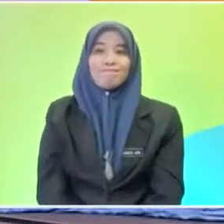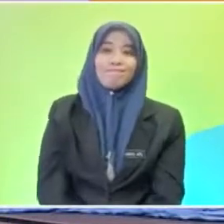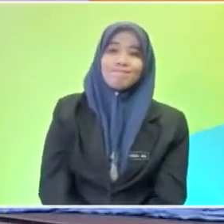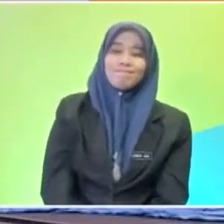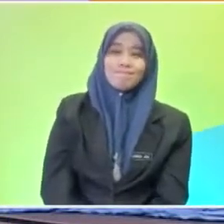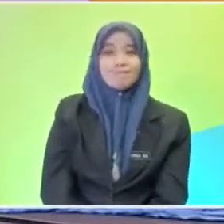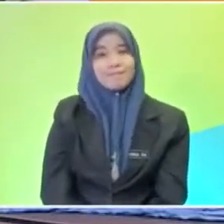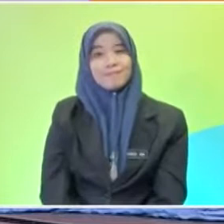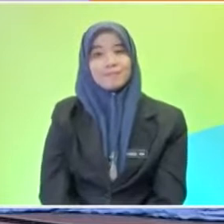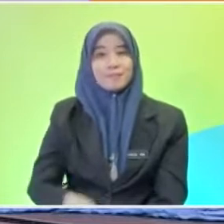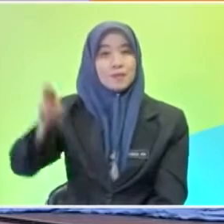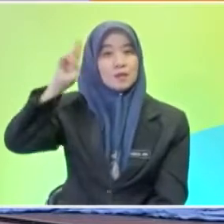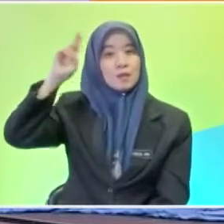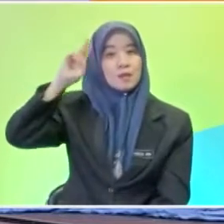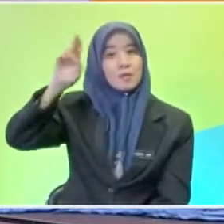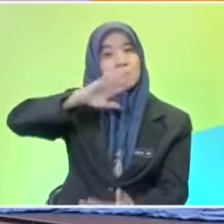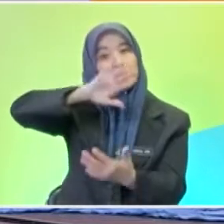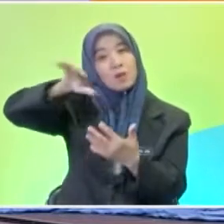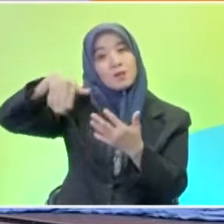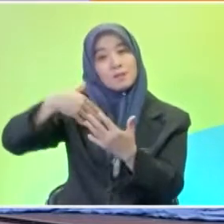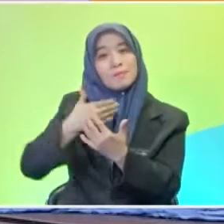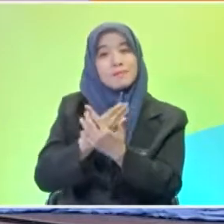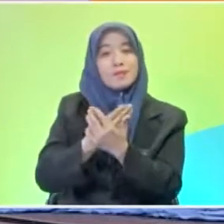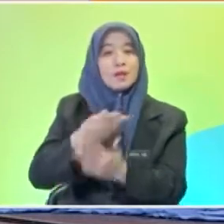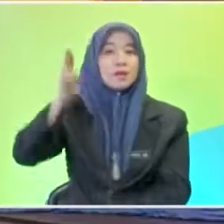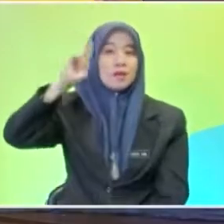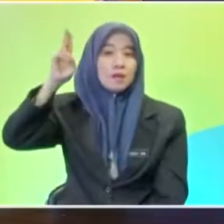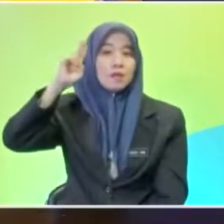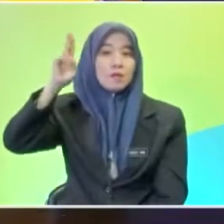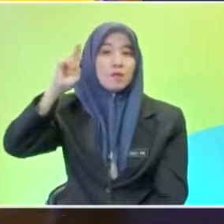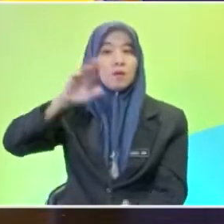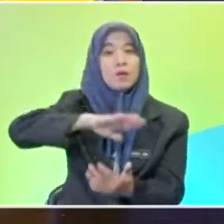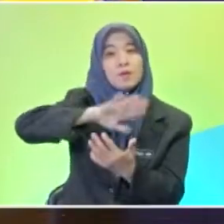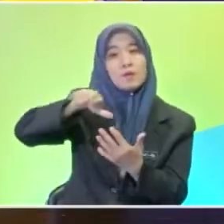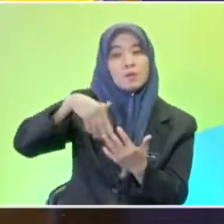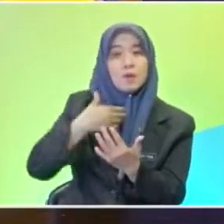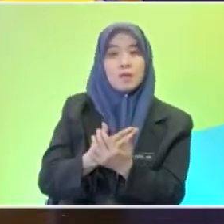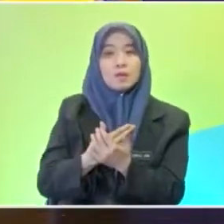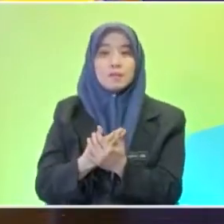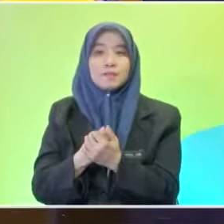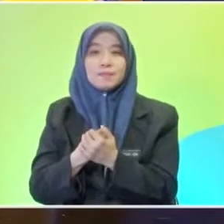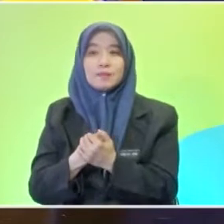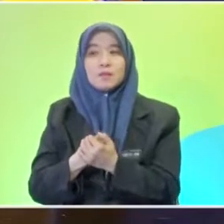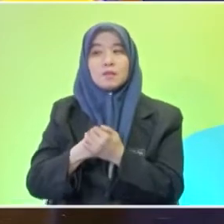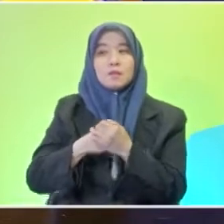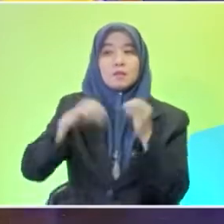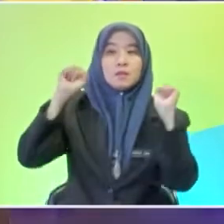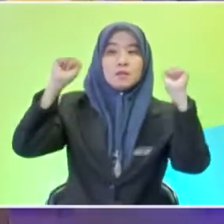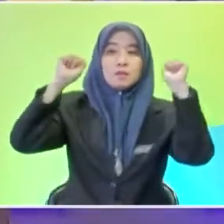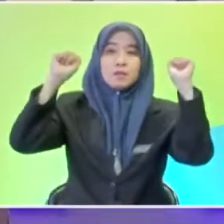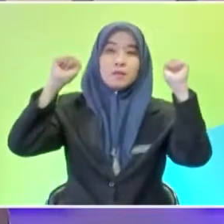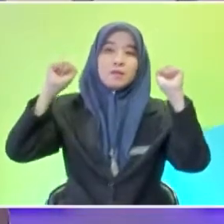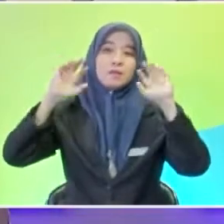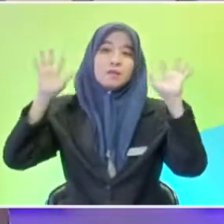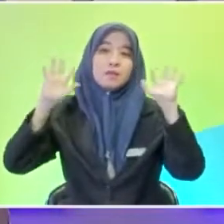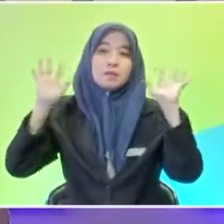everyone. Sing it one more time. Hello everyone. Hello everyone.